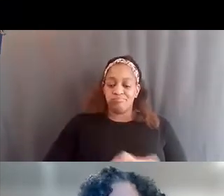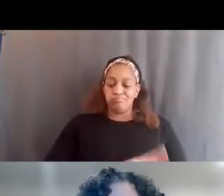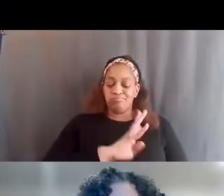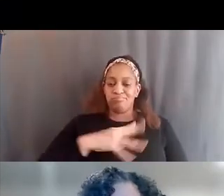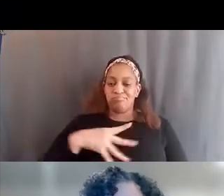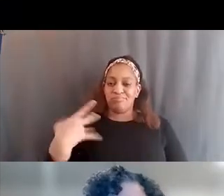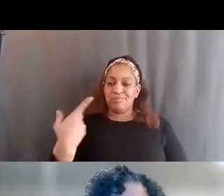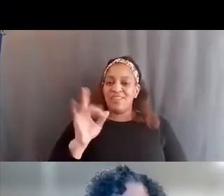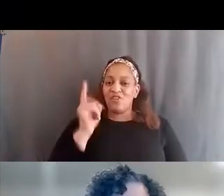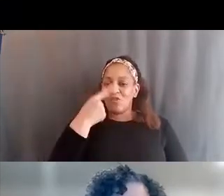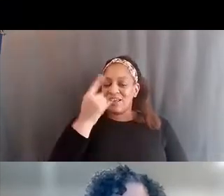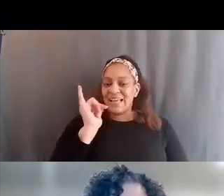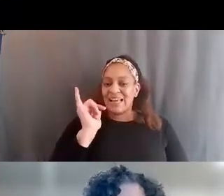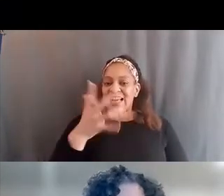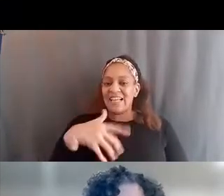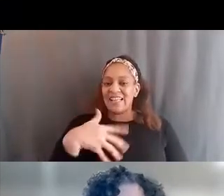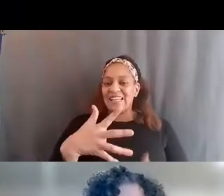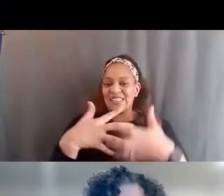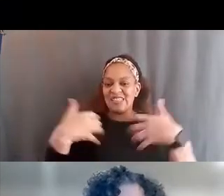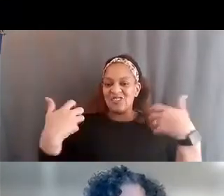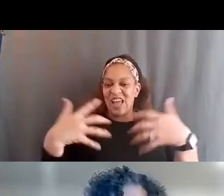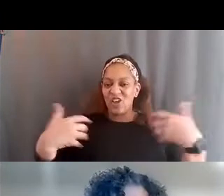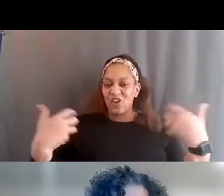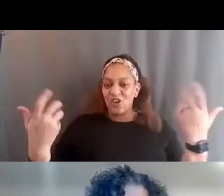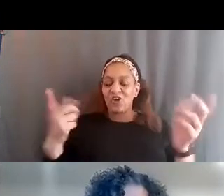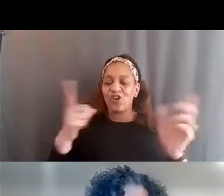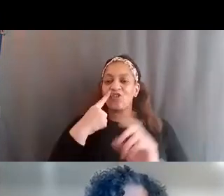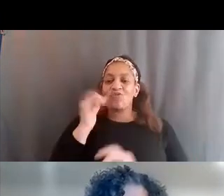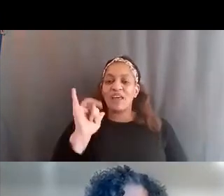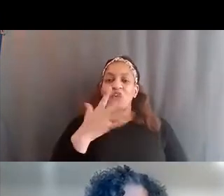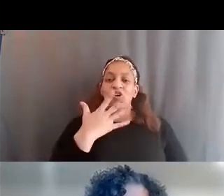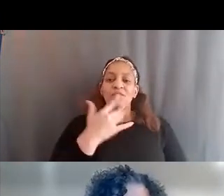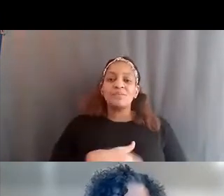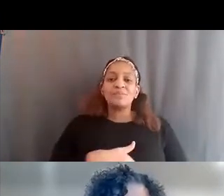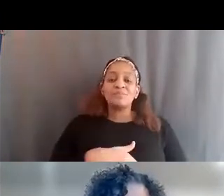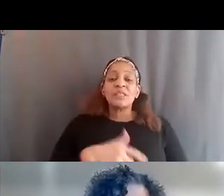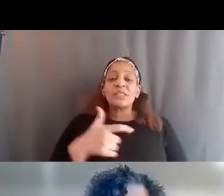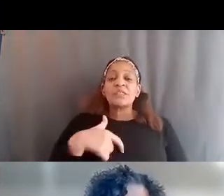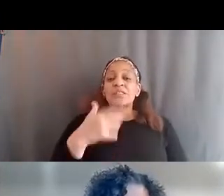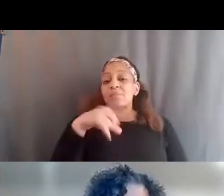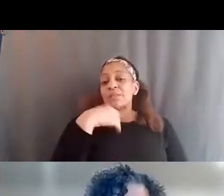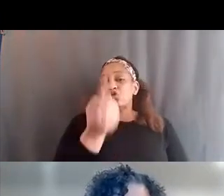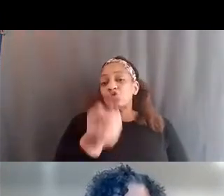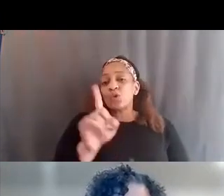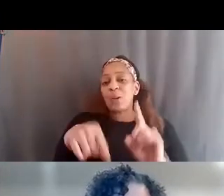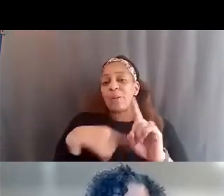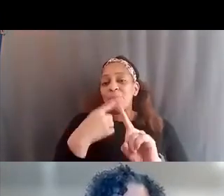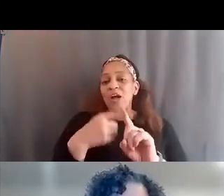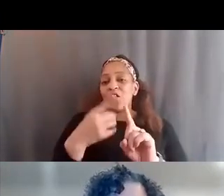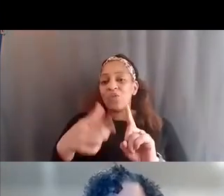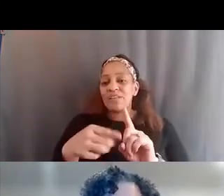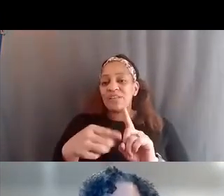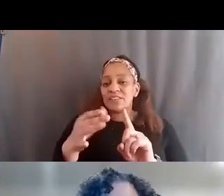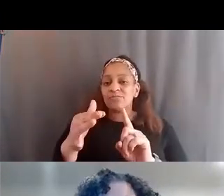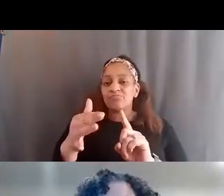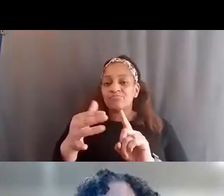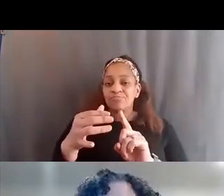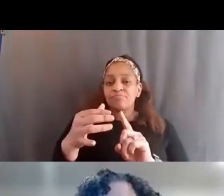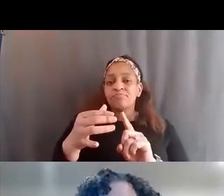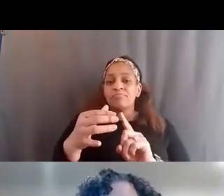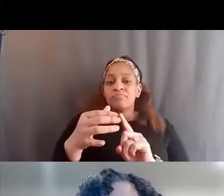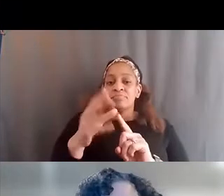here to tell you a bit about the Michigan DD Council's work with value-based purchasing. We began